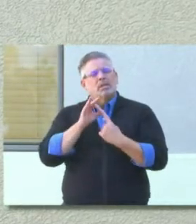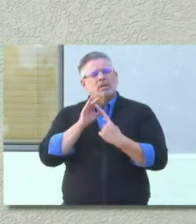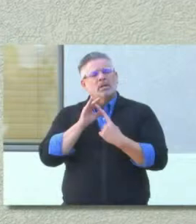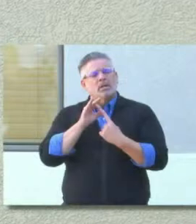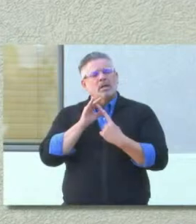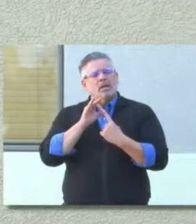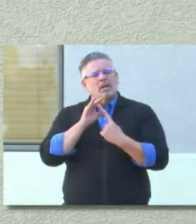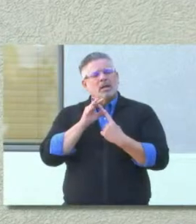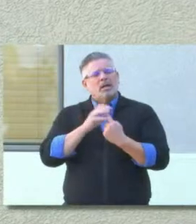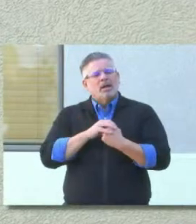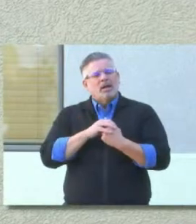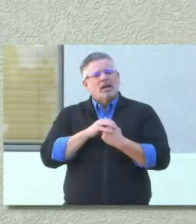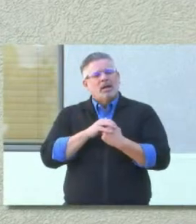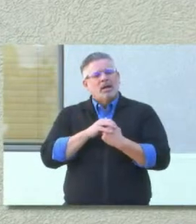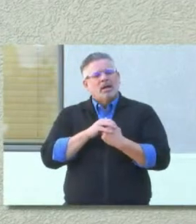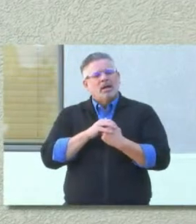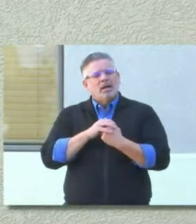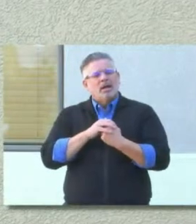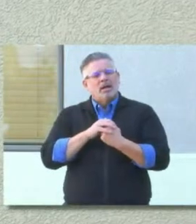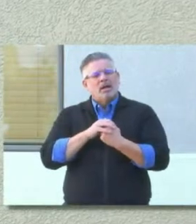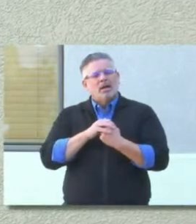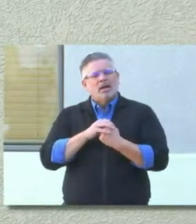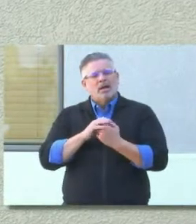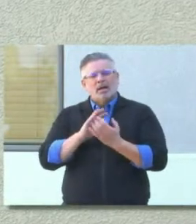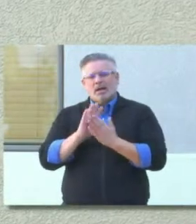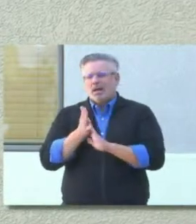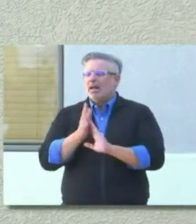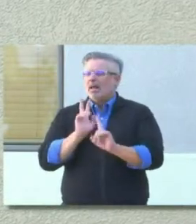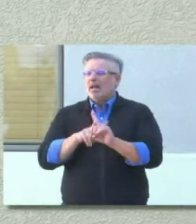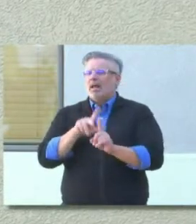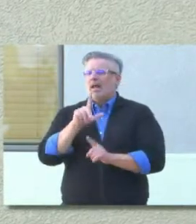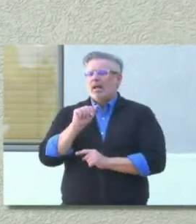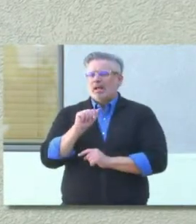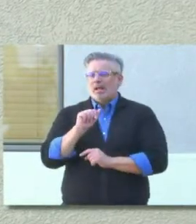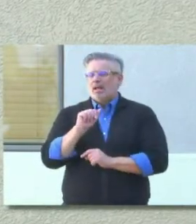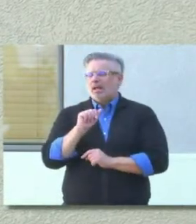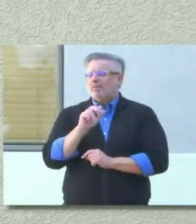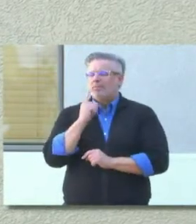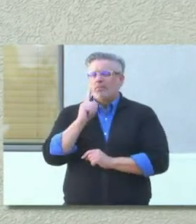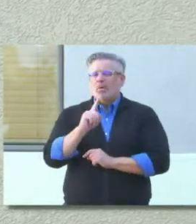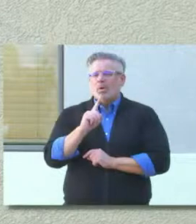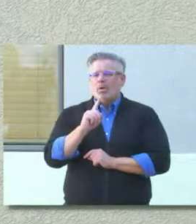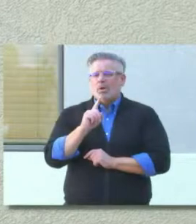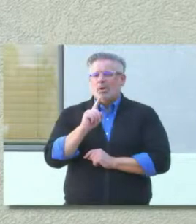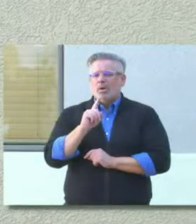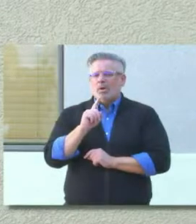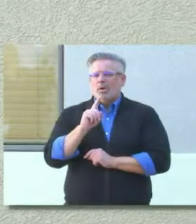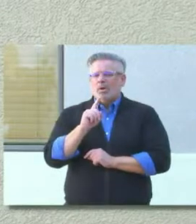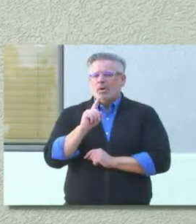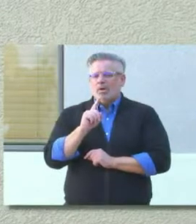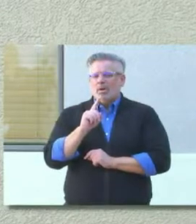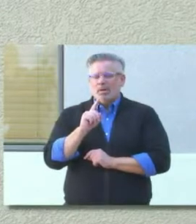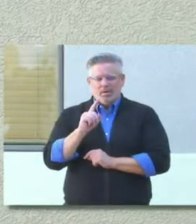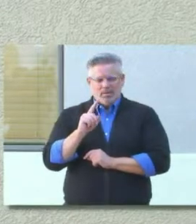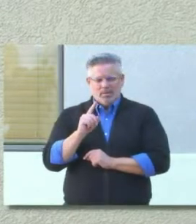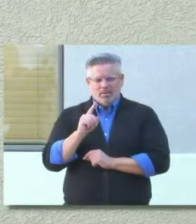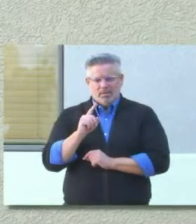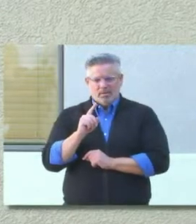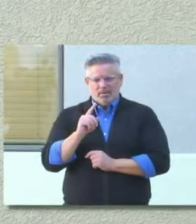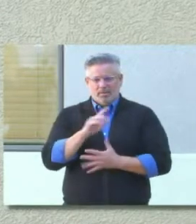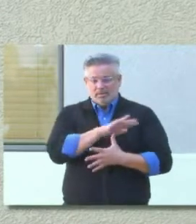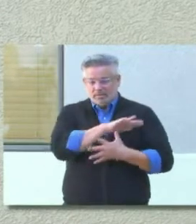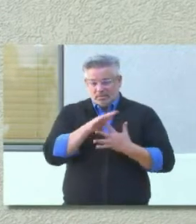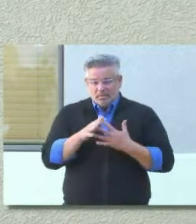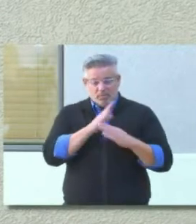esta temporada de reconocer los sacrificios de tantos veteranos que lucharon, sirvieron